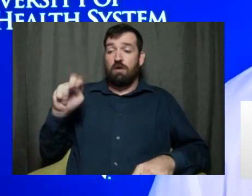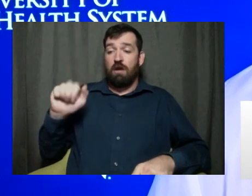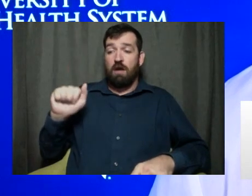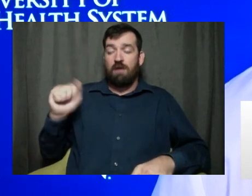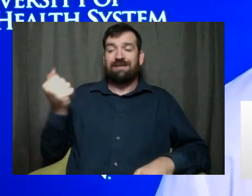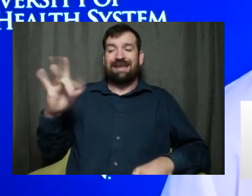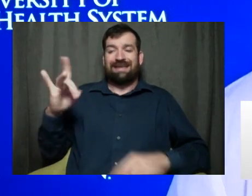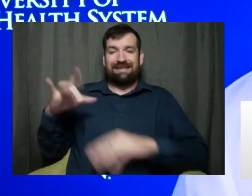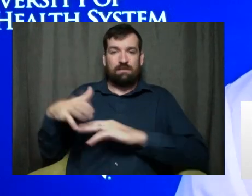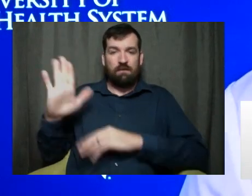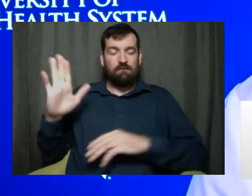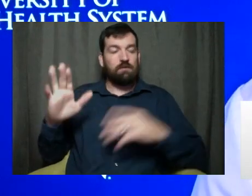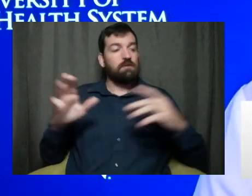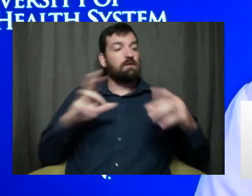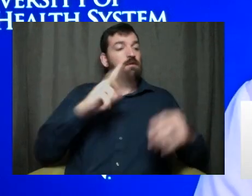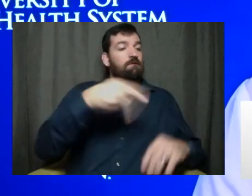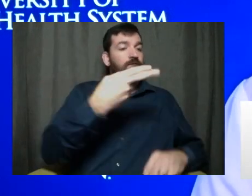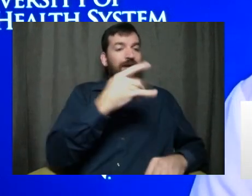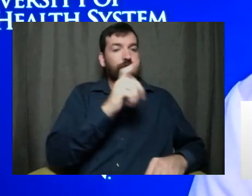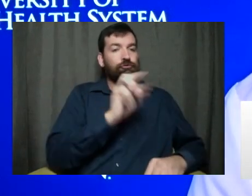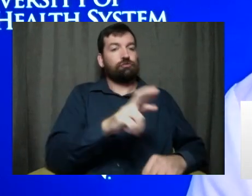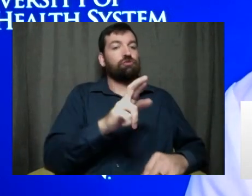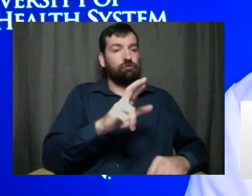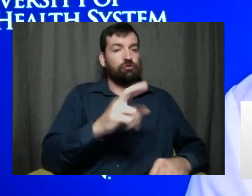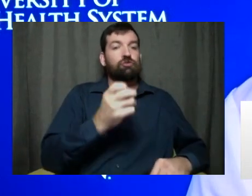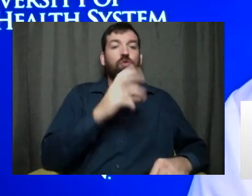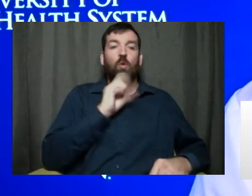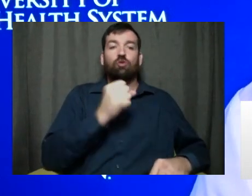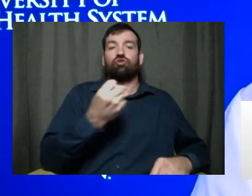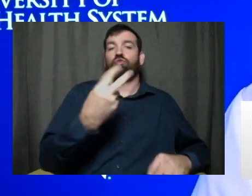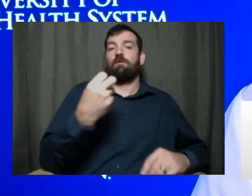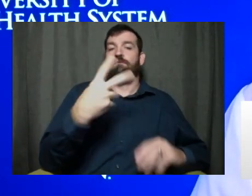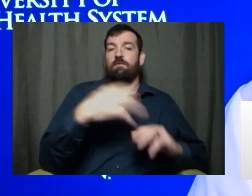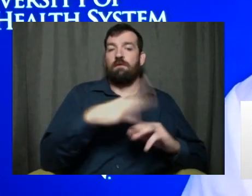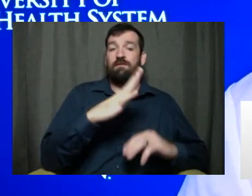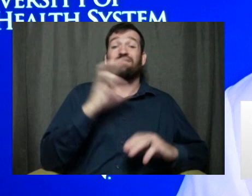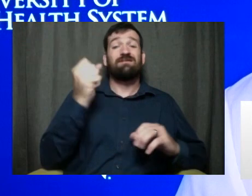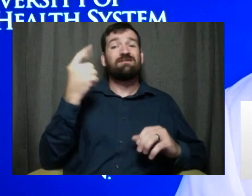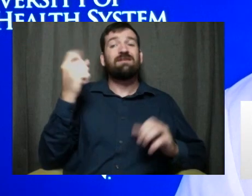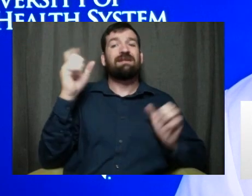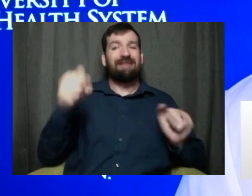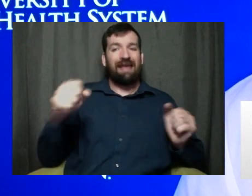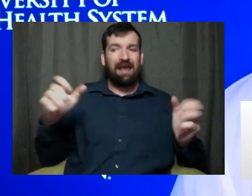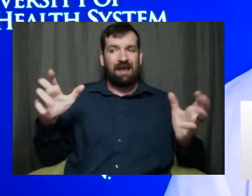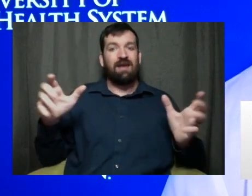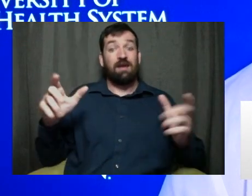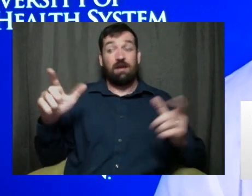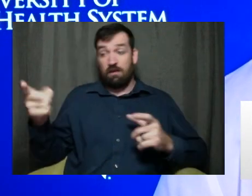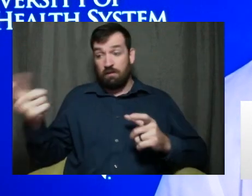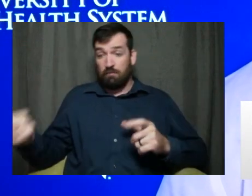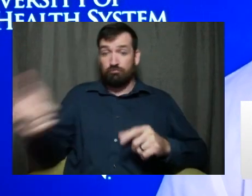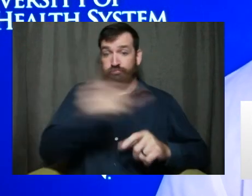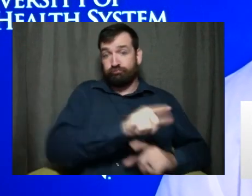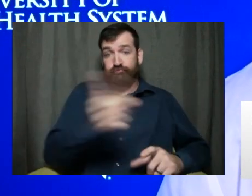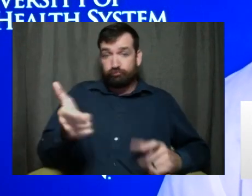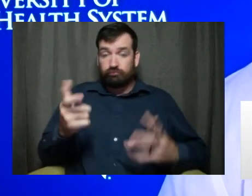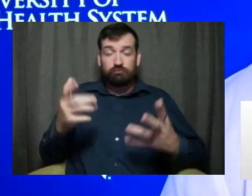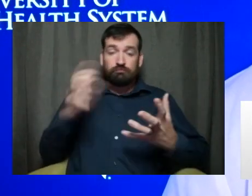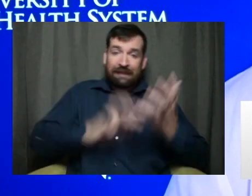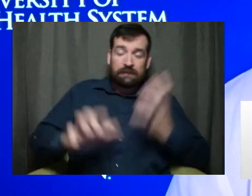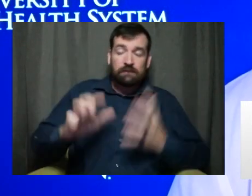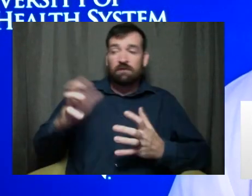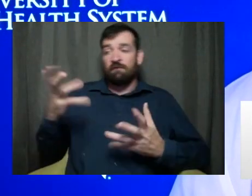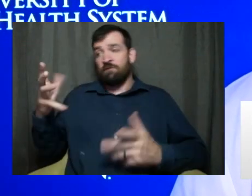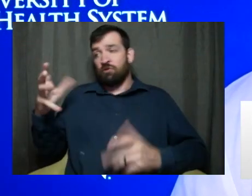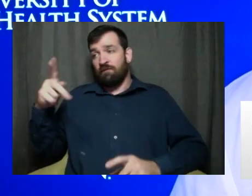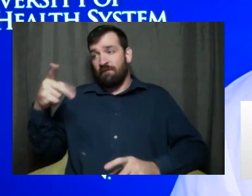be 12 and over. You know, you can mix and match as well if you need to. If you've gotten Pfizer before and they don't have